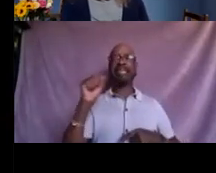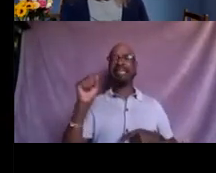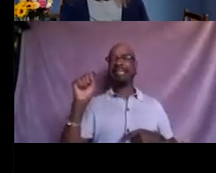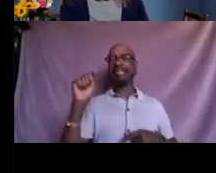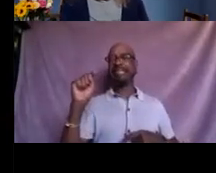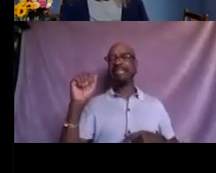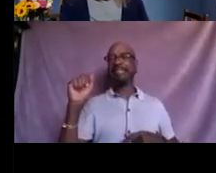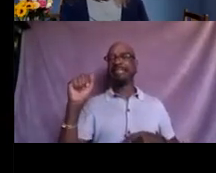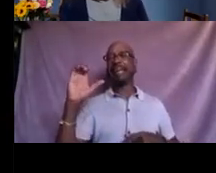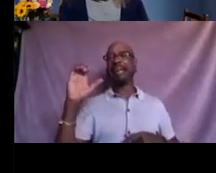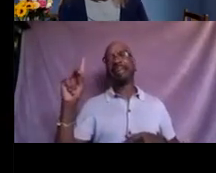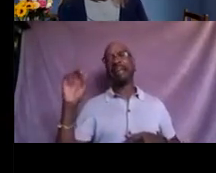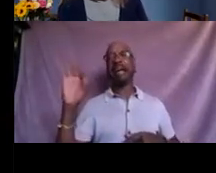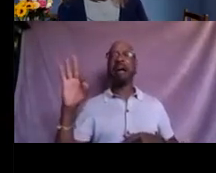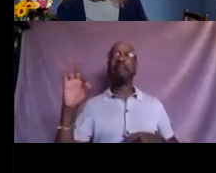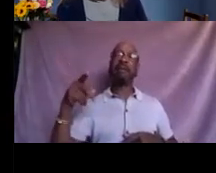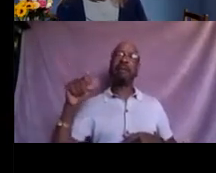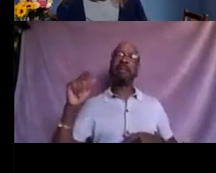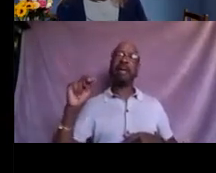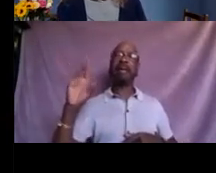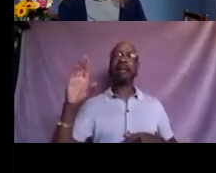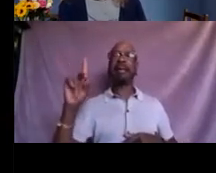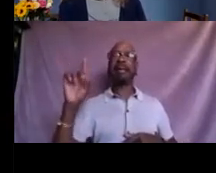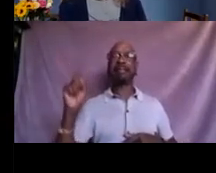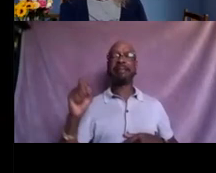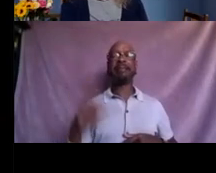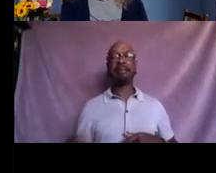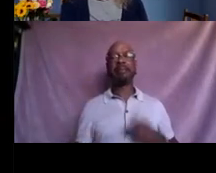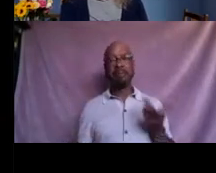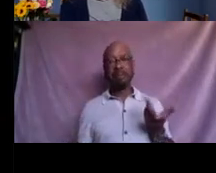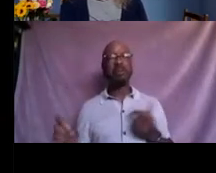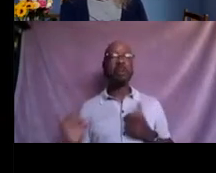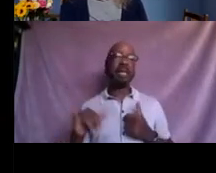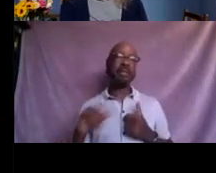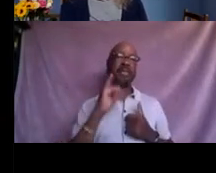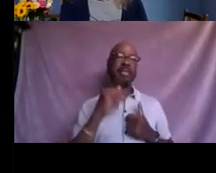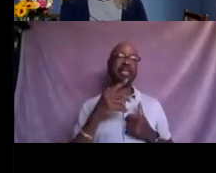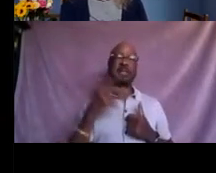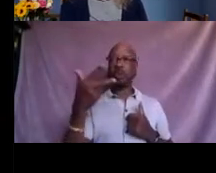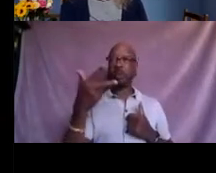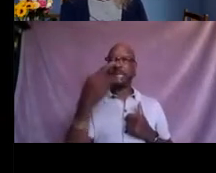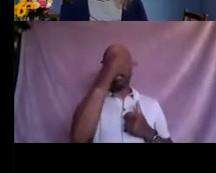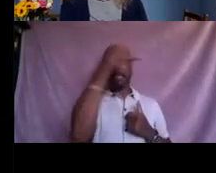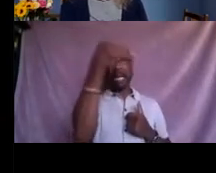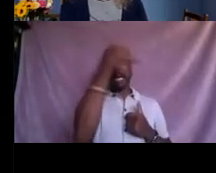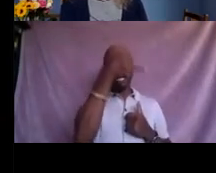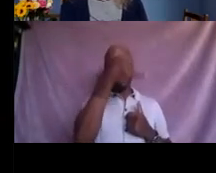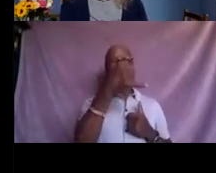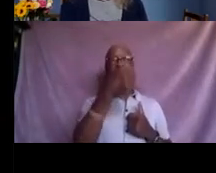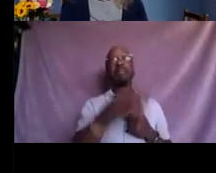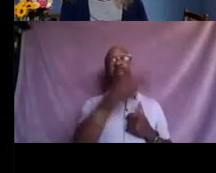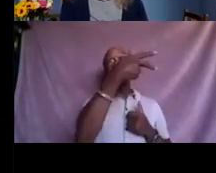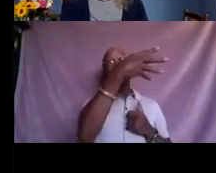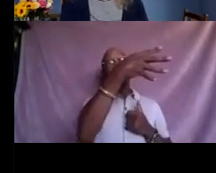right side and we've got the stack of pancakes on the left side. And so, but it's just 3 horizontal lines. Sometimes people call it a hamburger menu or a hot dog